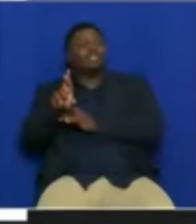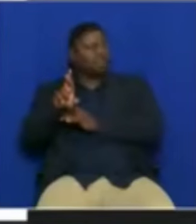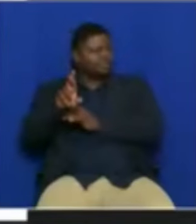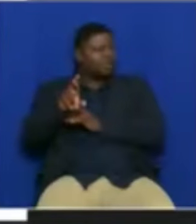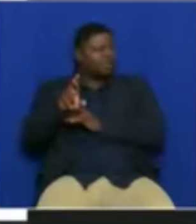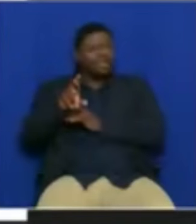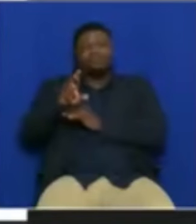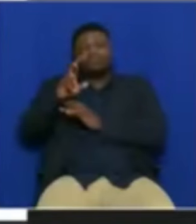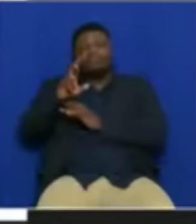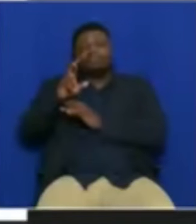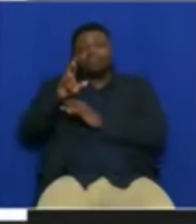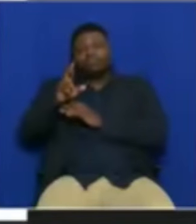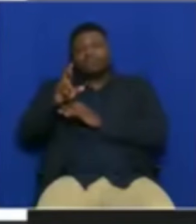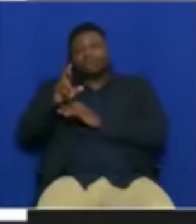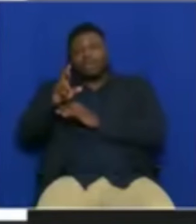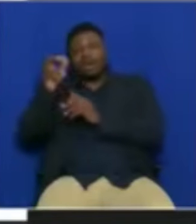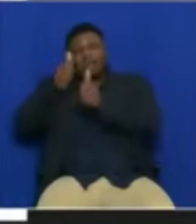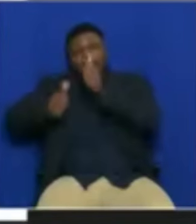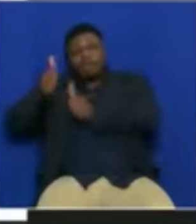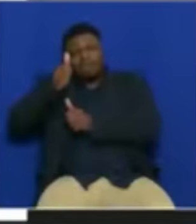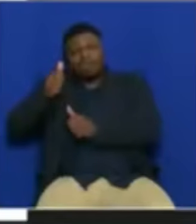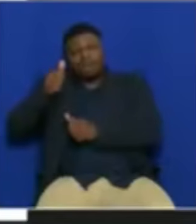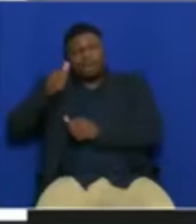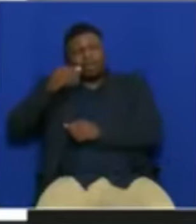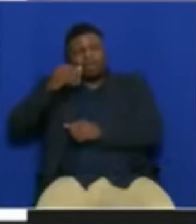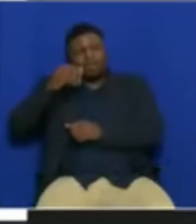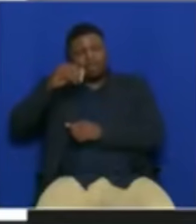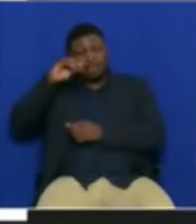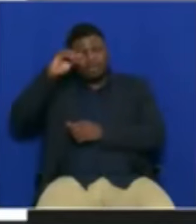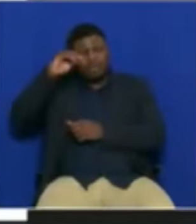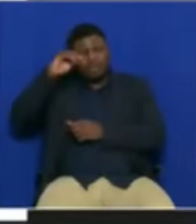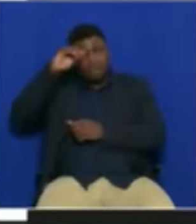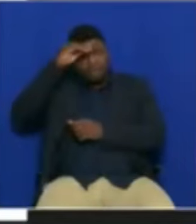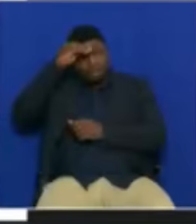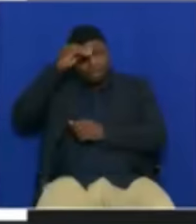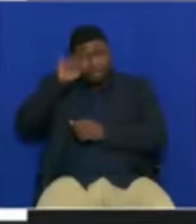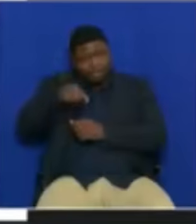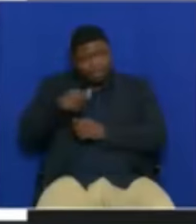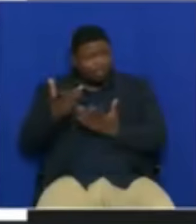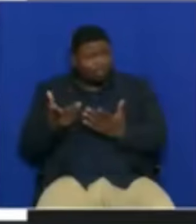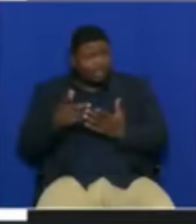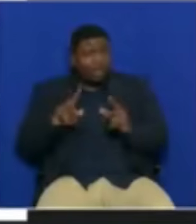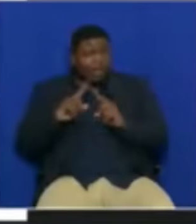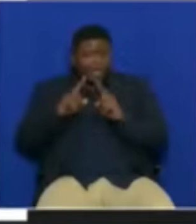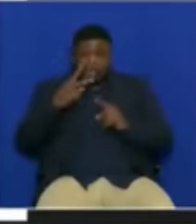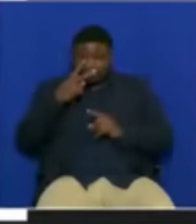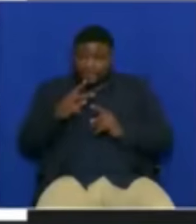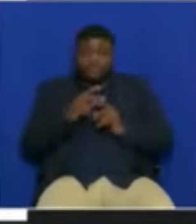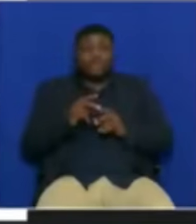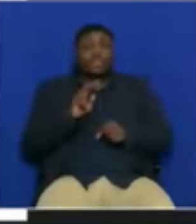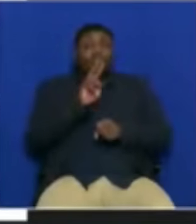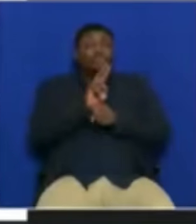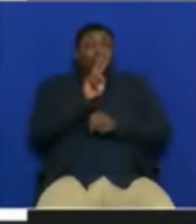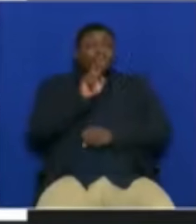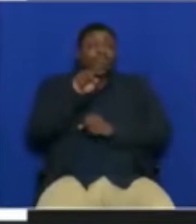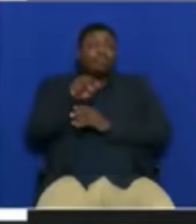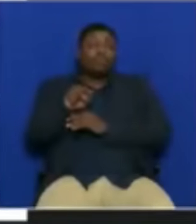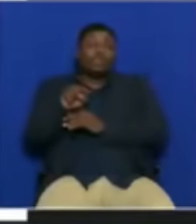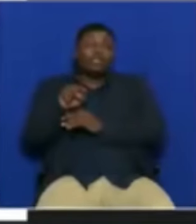you say provincial heads here. Do you see what you've written? At your 12.5 page 2424?